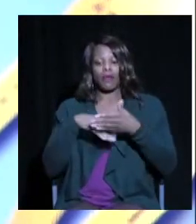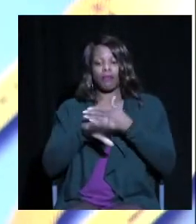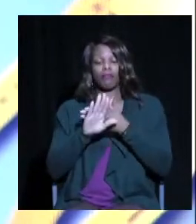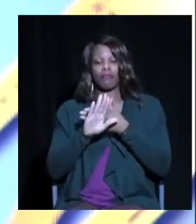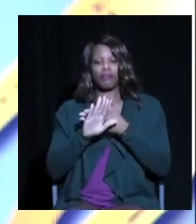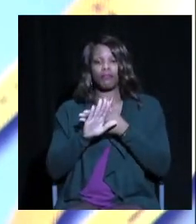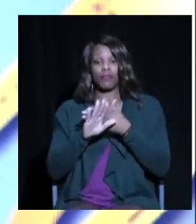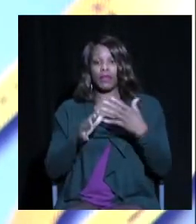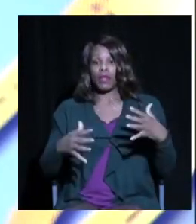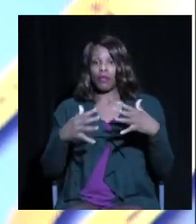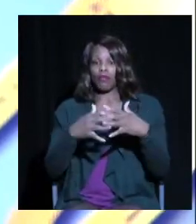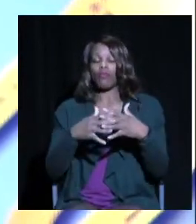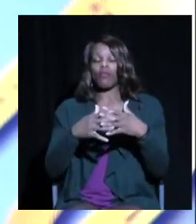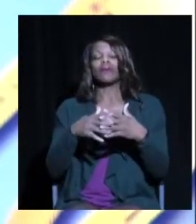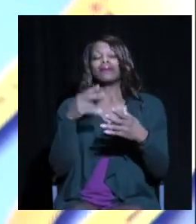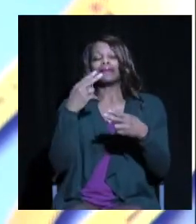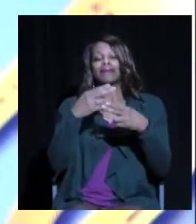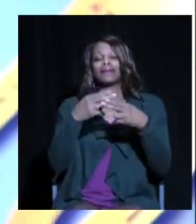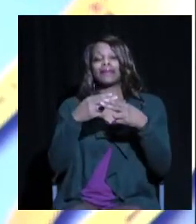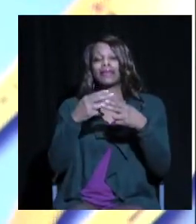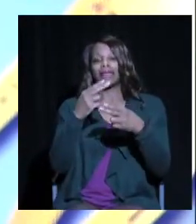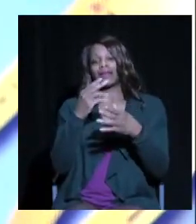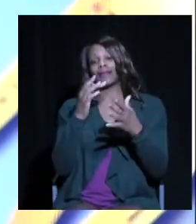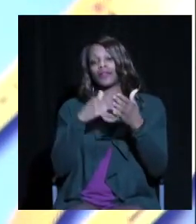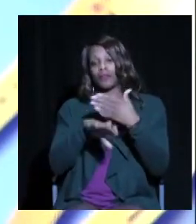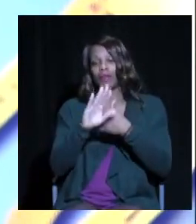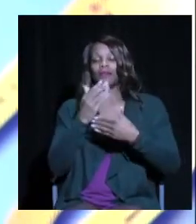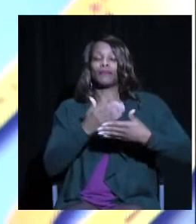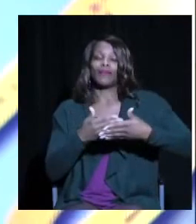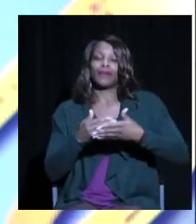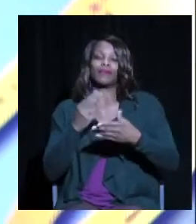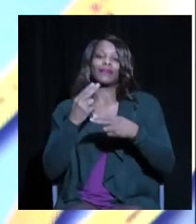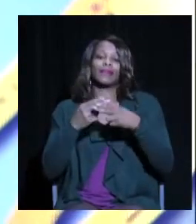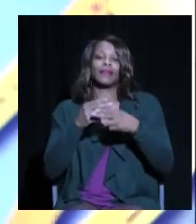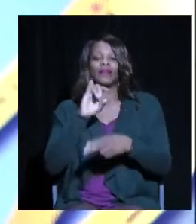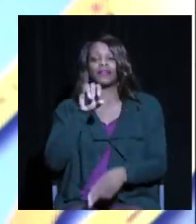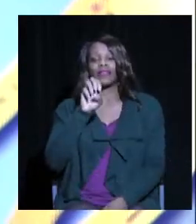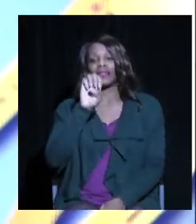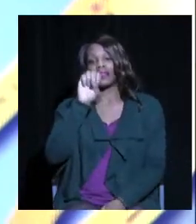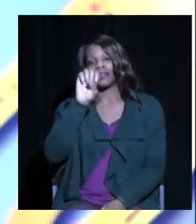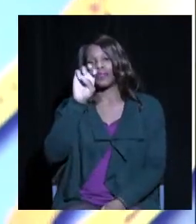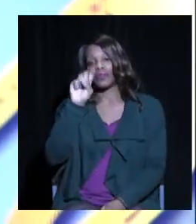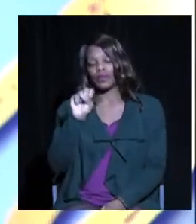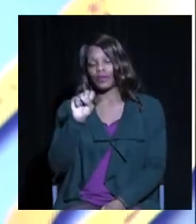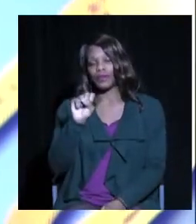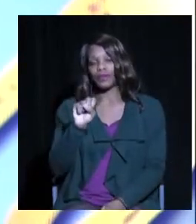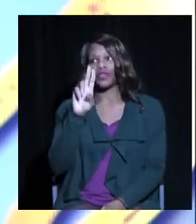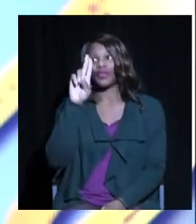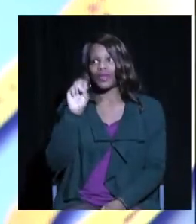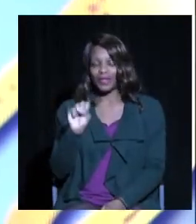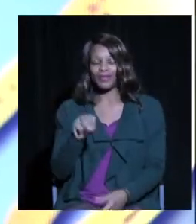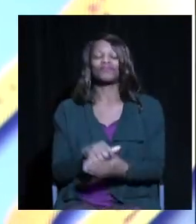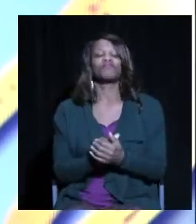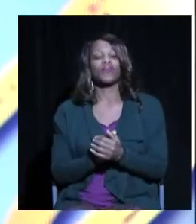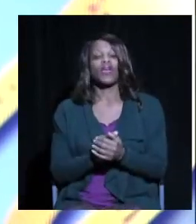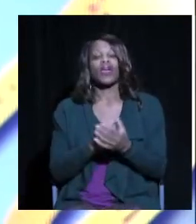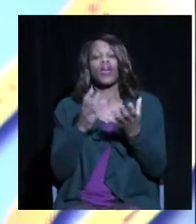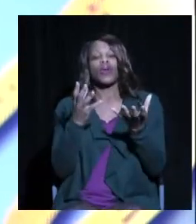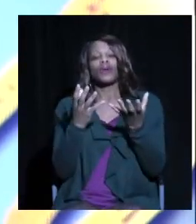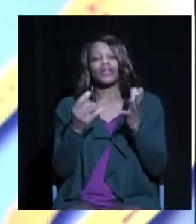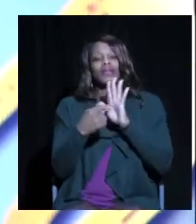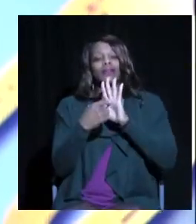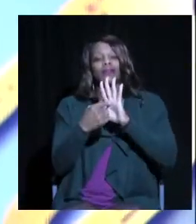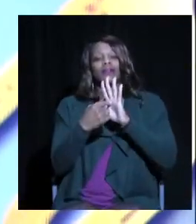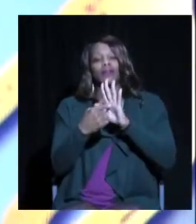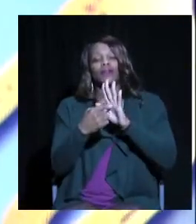son, and you are to call him Jesus. And we'll talk more about her conceiving and giving birth to a son, but I just want to point out one of our misunderstandings